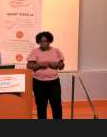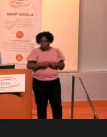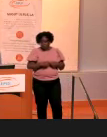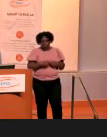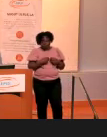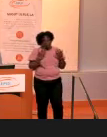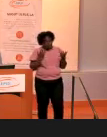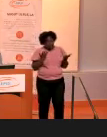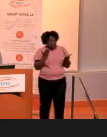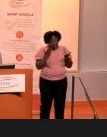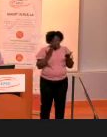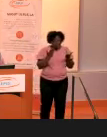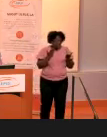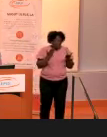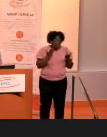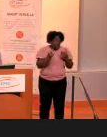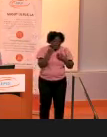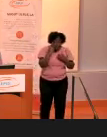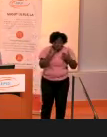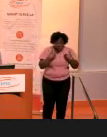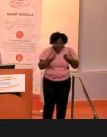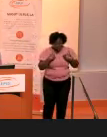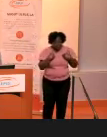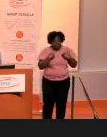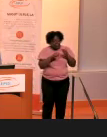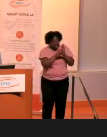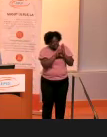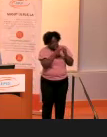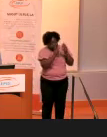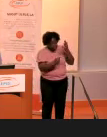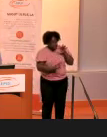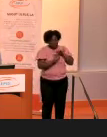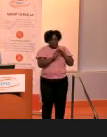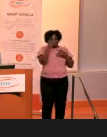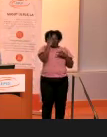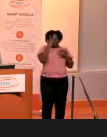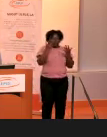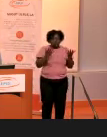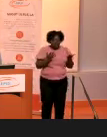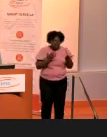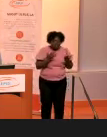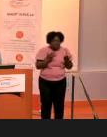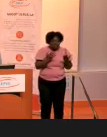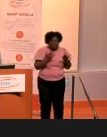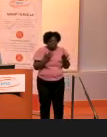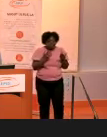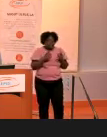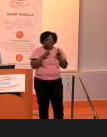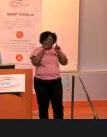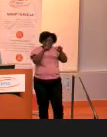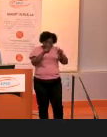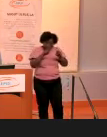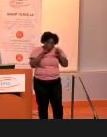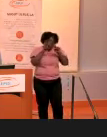I think making sure if you're having more symptoms to make sure you're getting into your physician